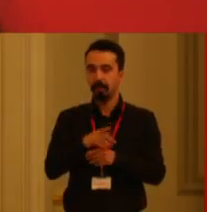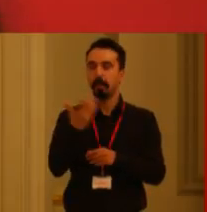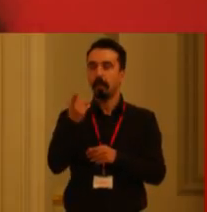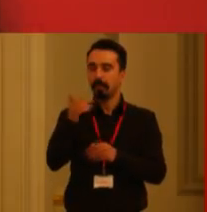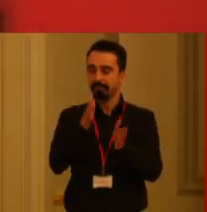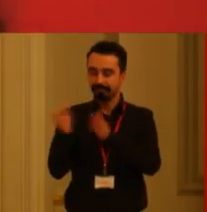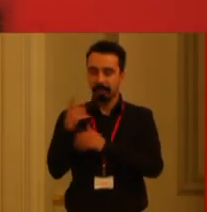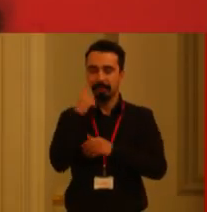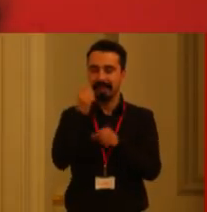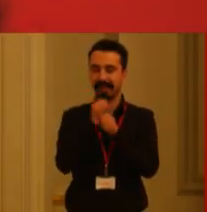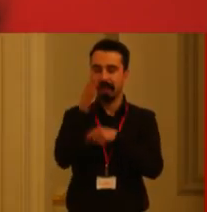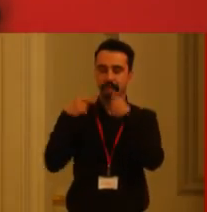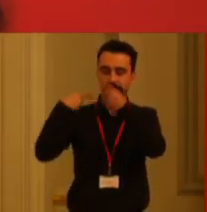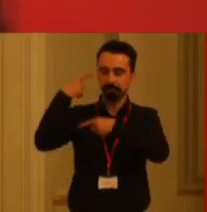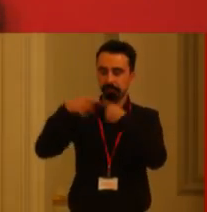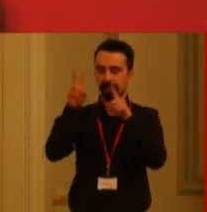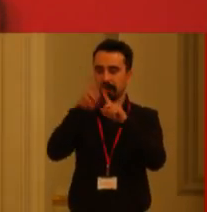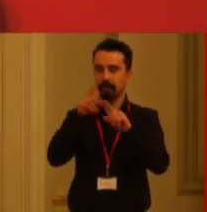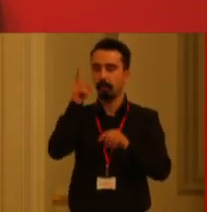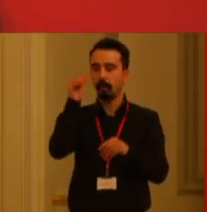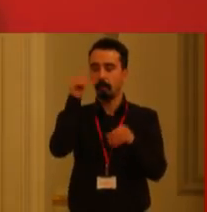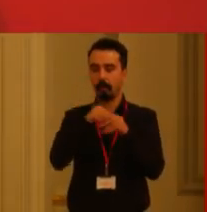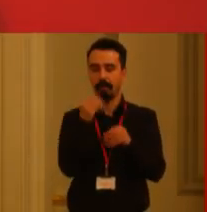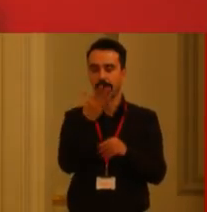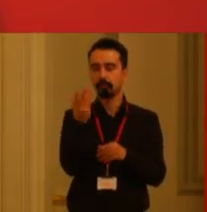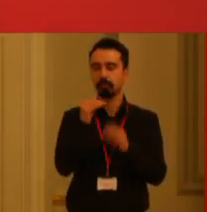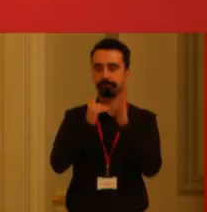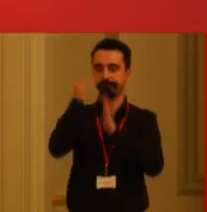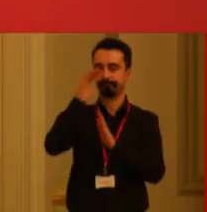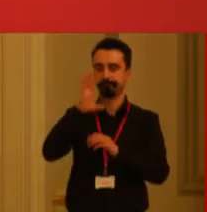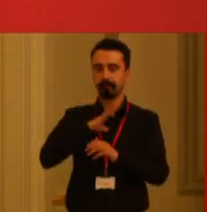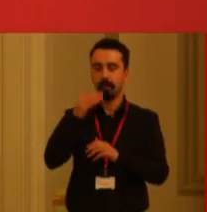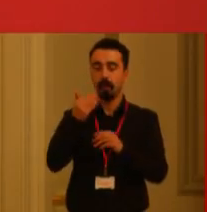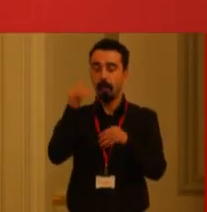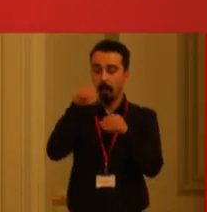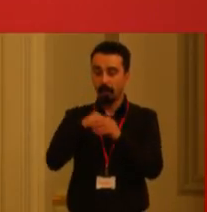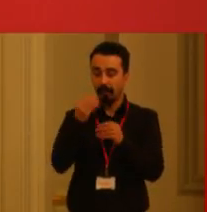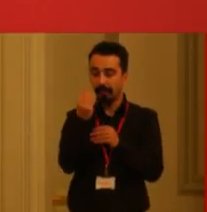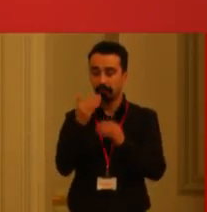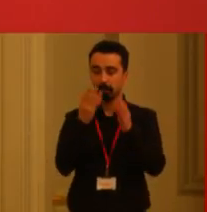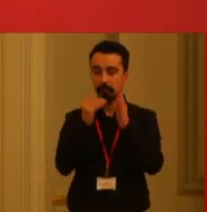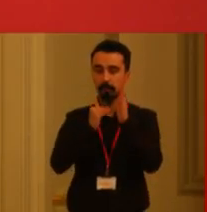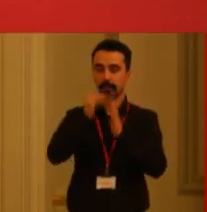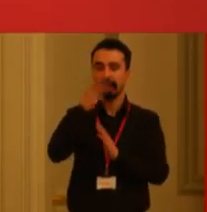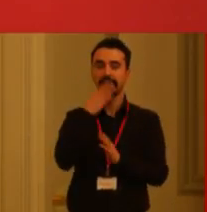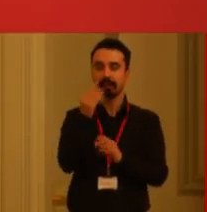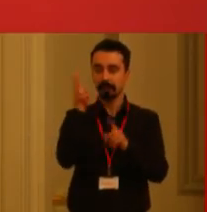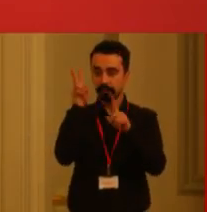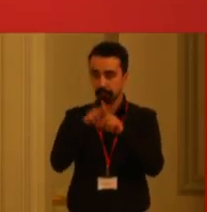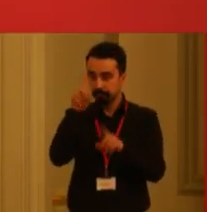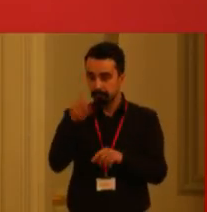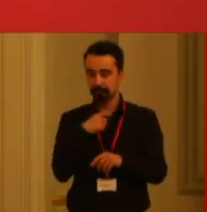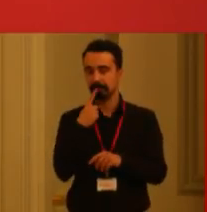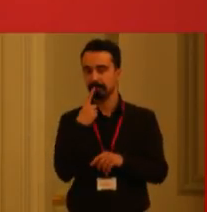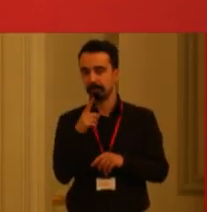in politics. And when you take a look at voting, it is quite high. So if